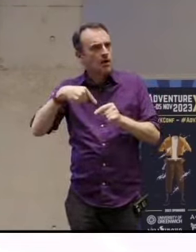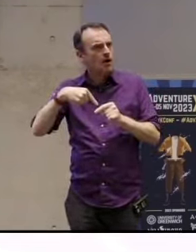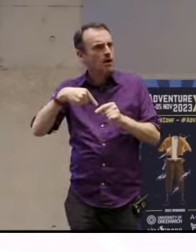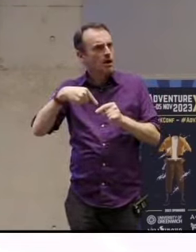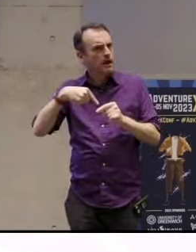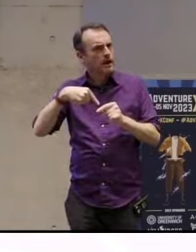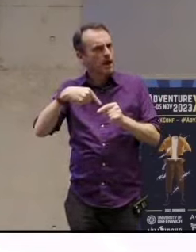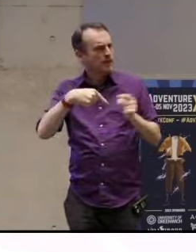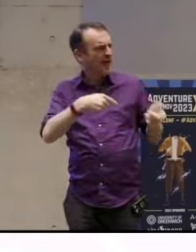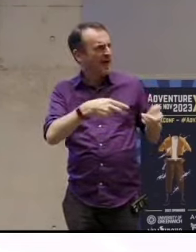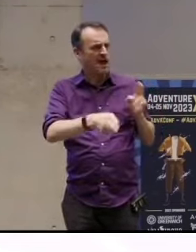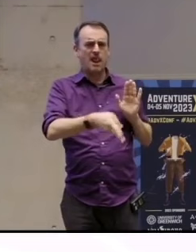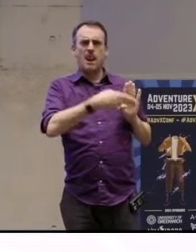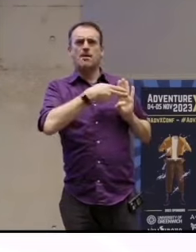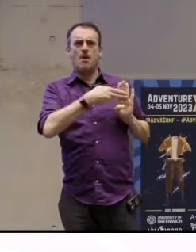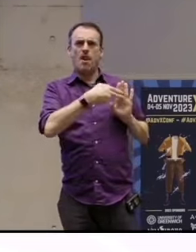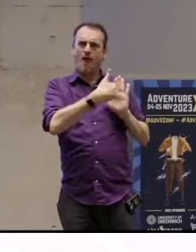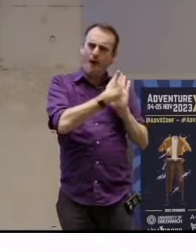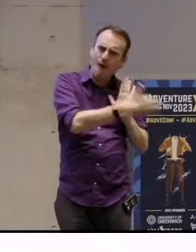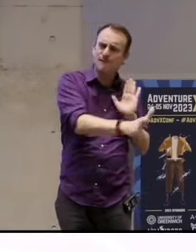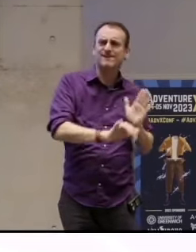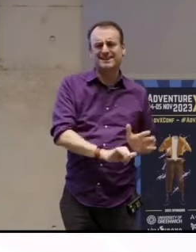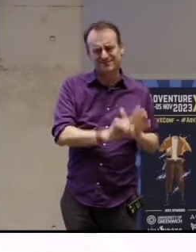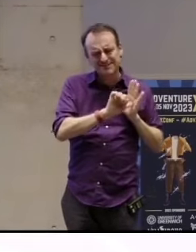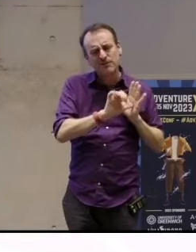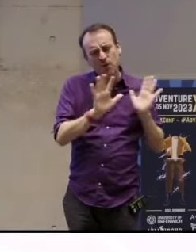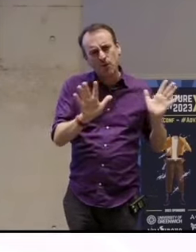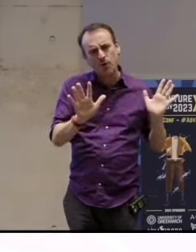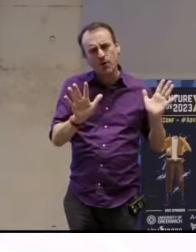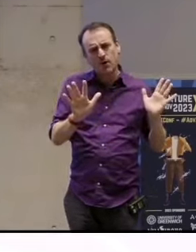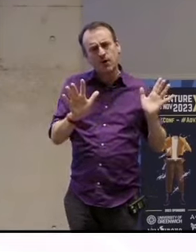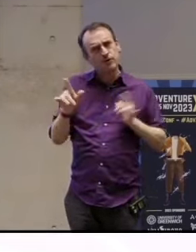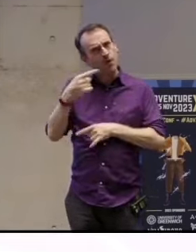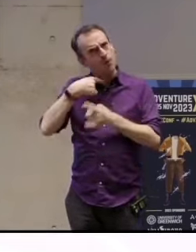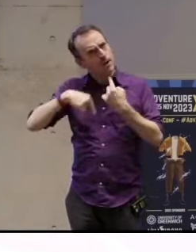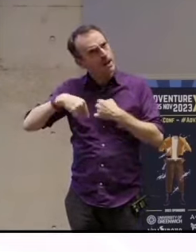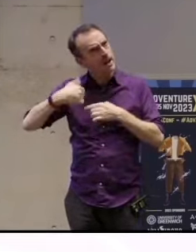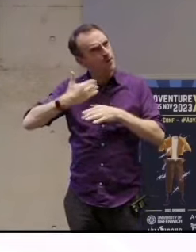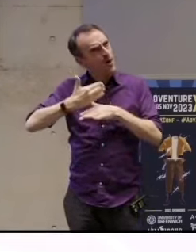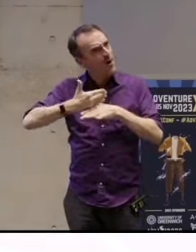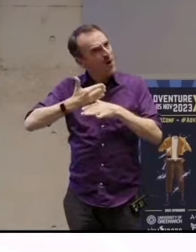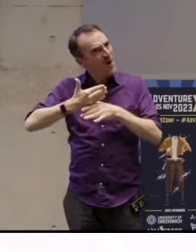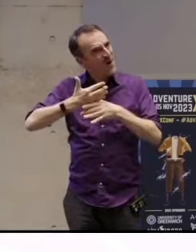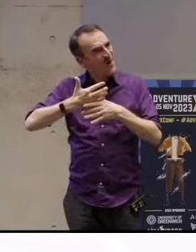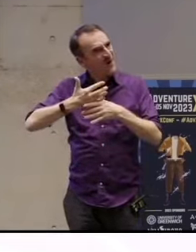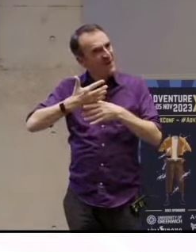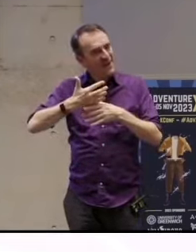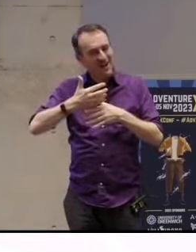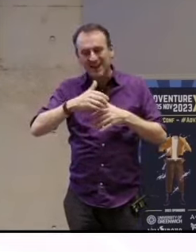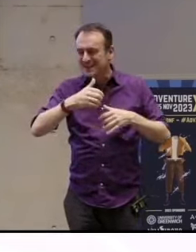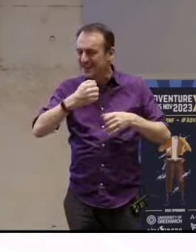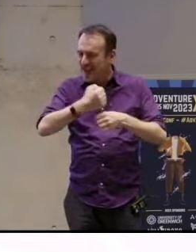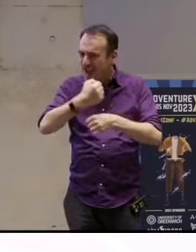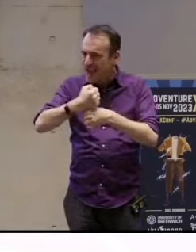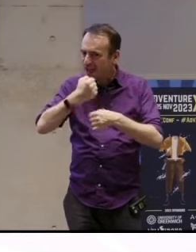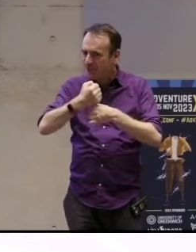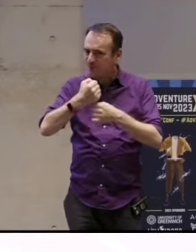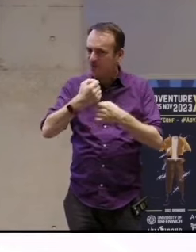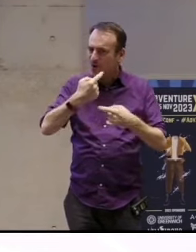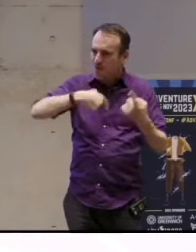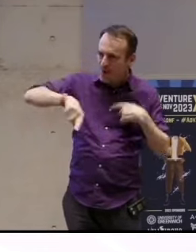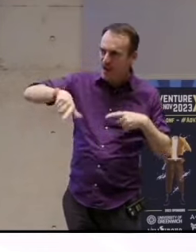this off. So even within itself, within its own discourse, so criticism, say, of themes